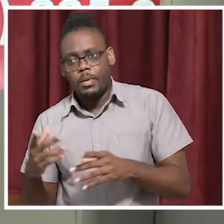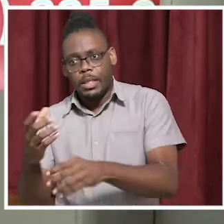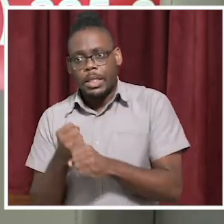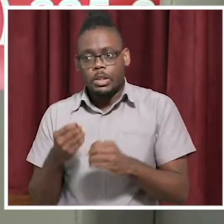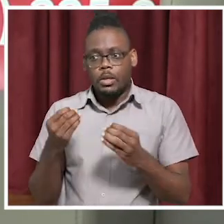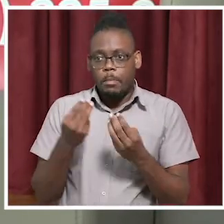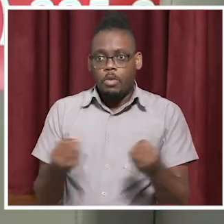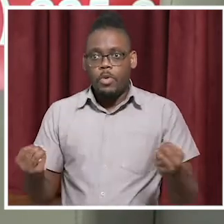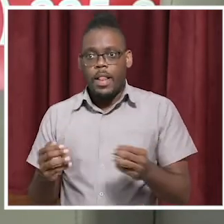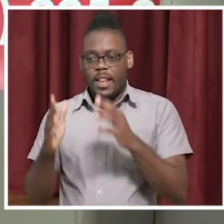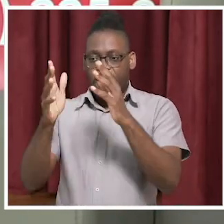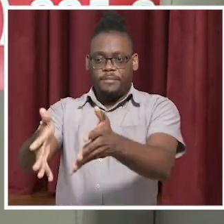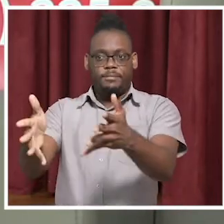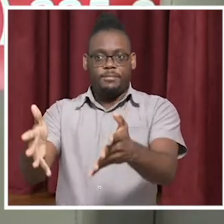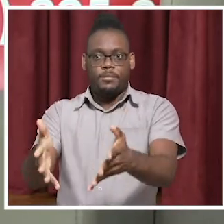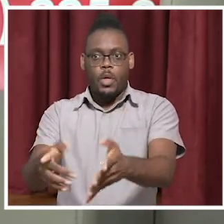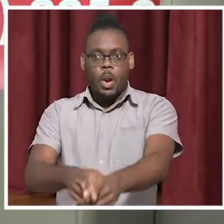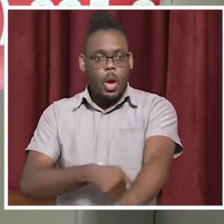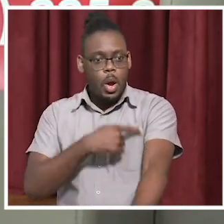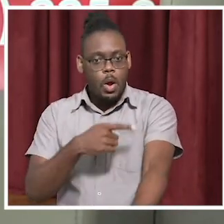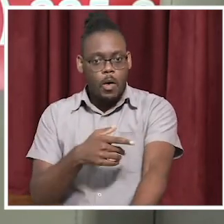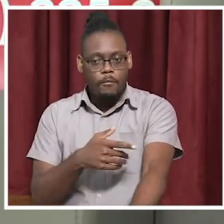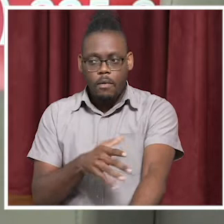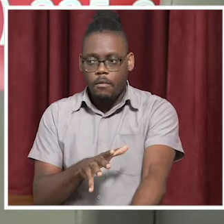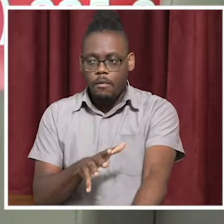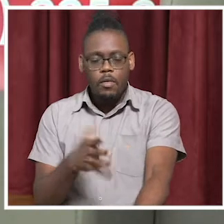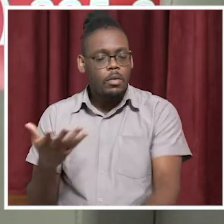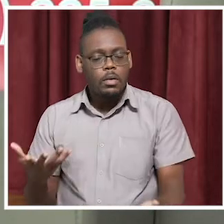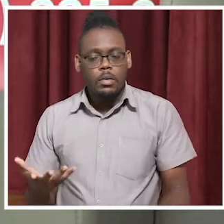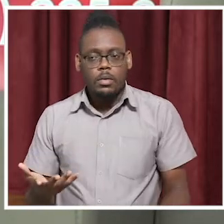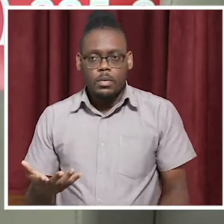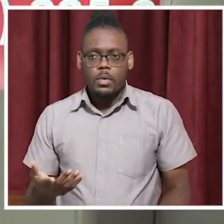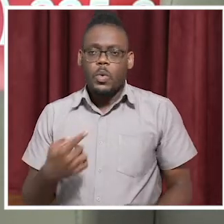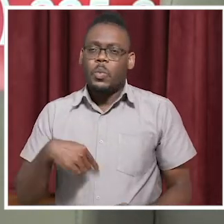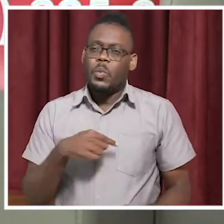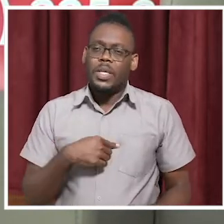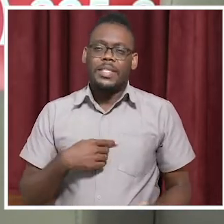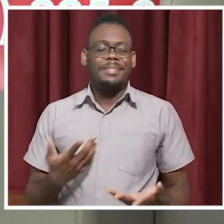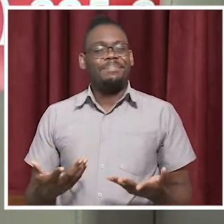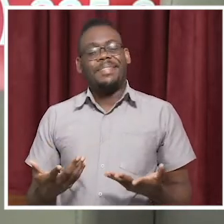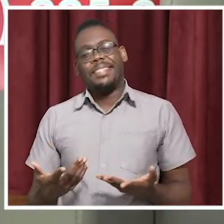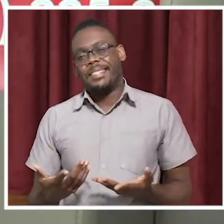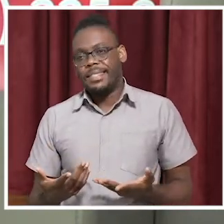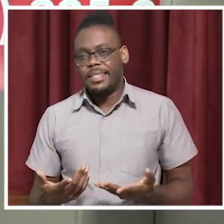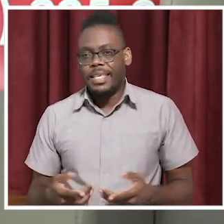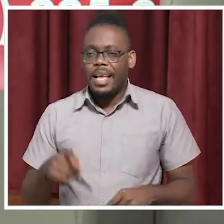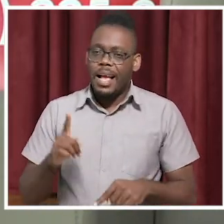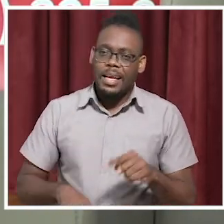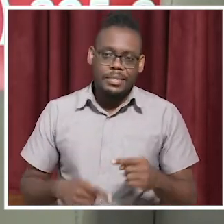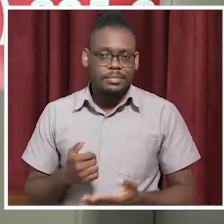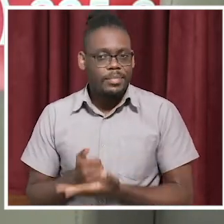by the way. Now, that's not something that we can really and truly say assist you with